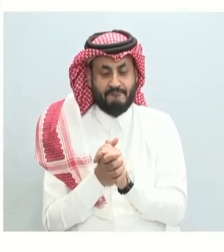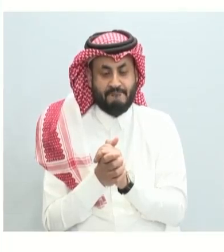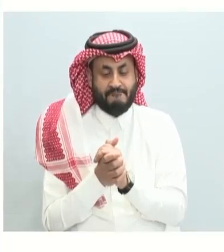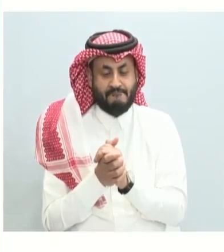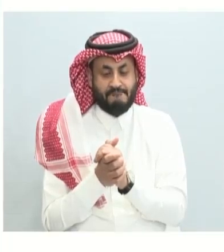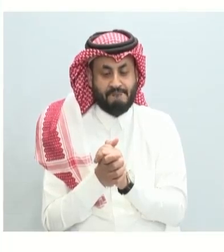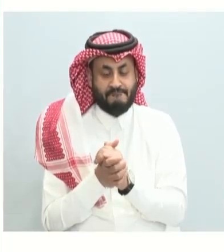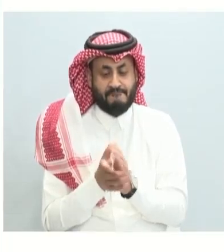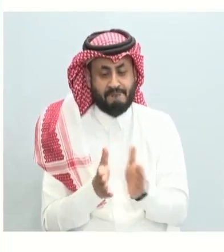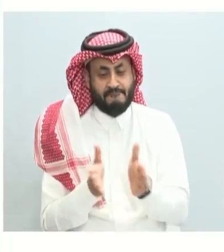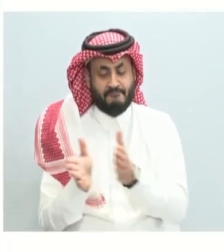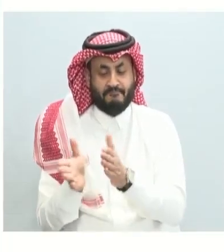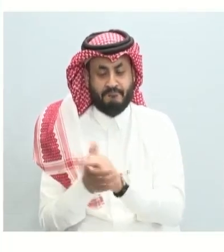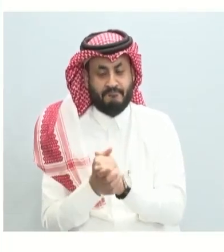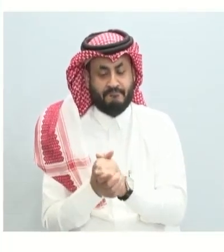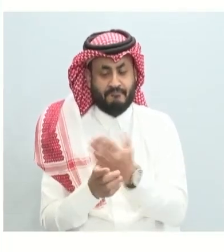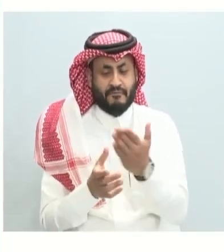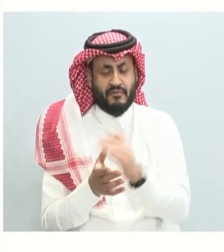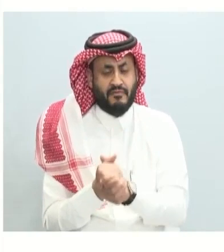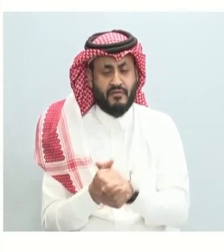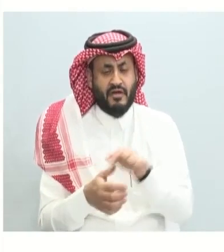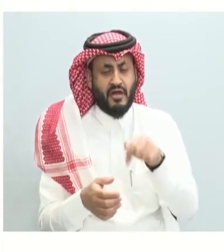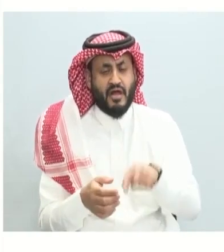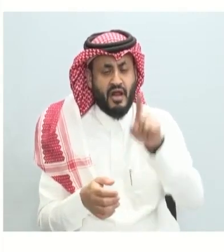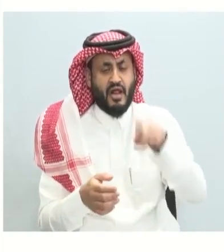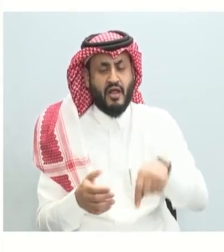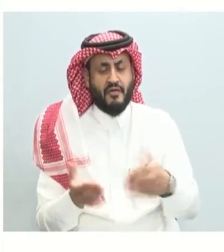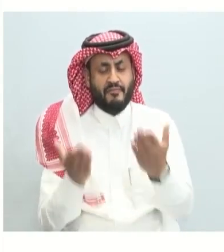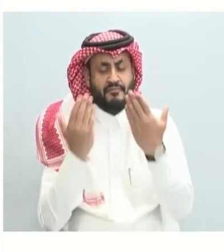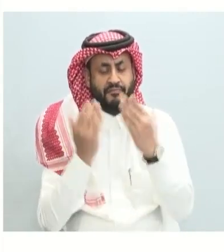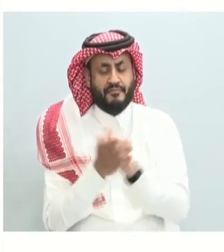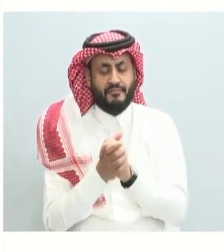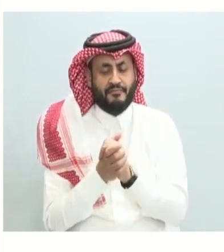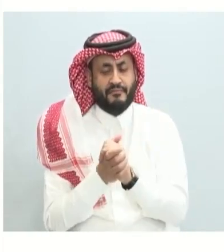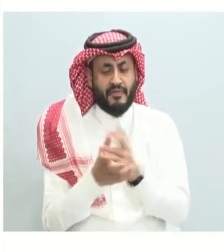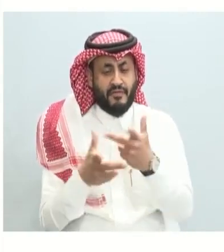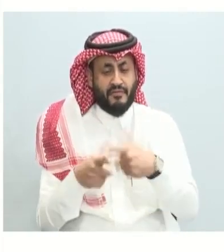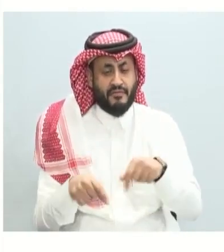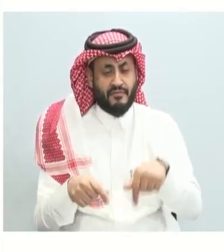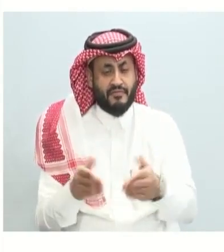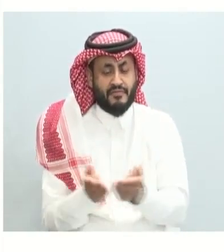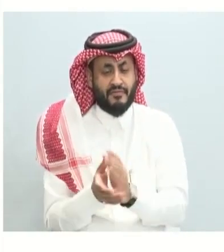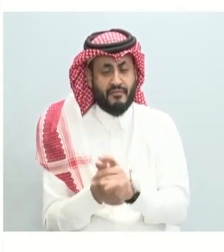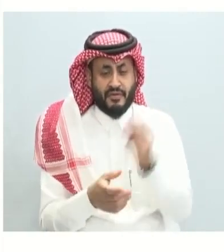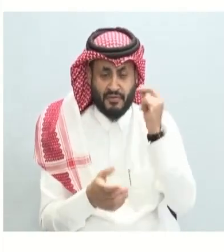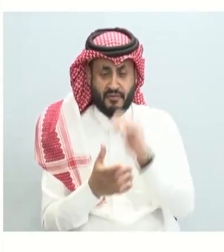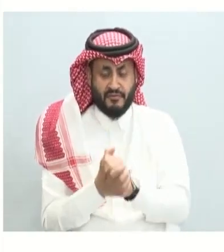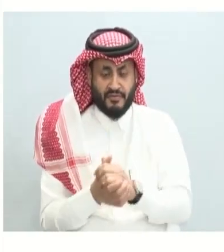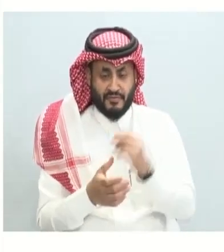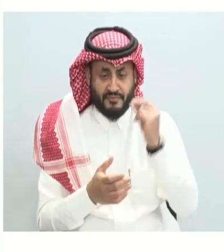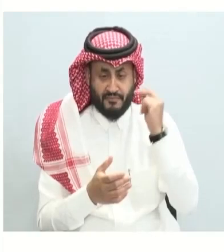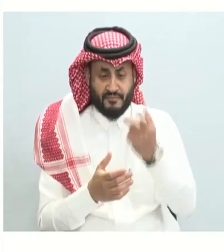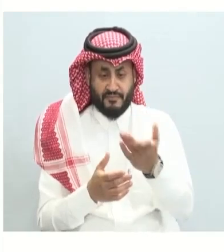So now let's get to know our objectives in today's lesson. At the end of this lesson, we hope that you will be able